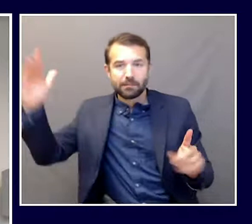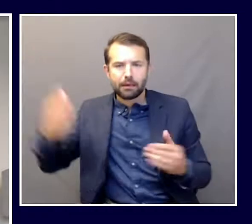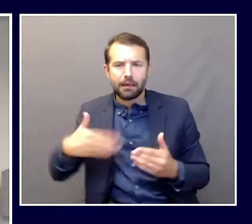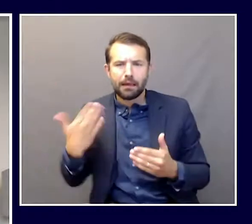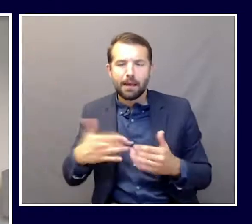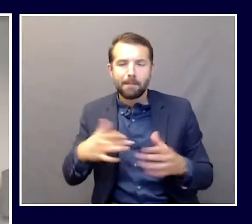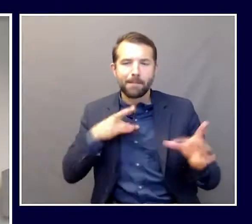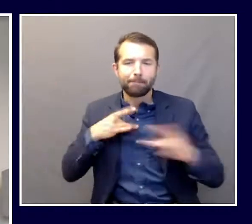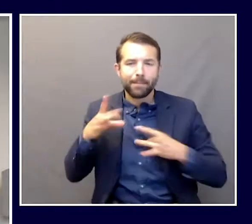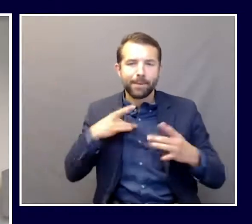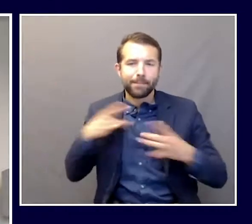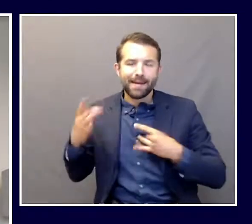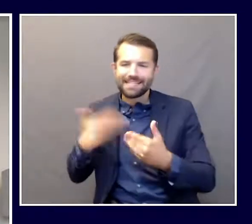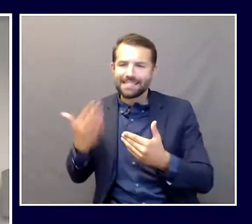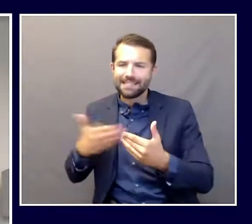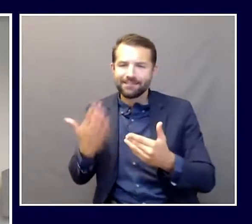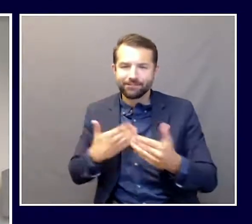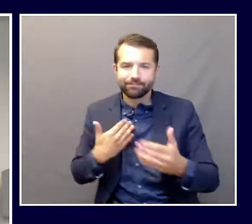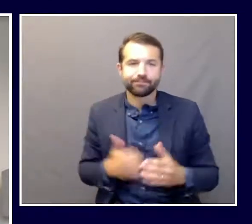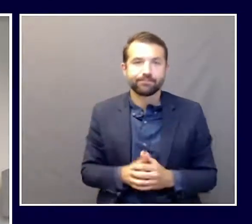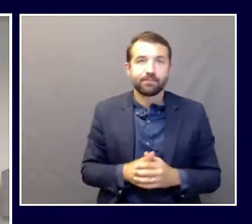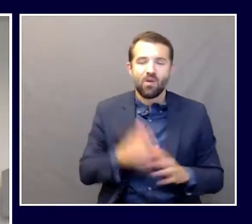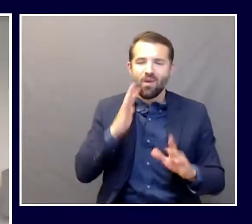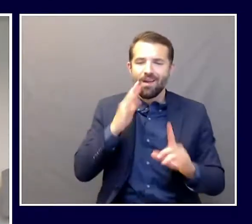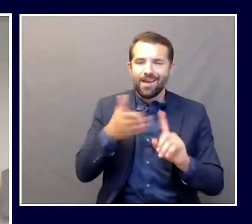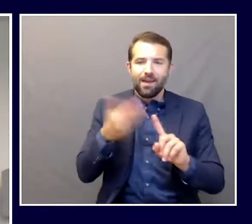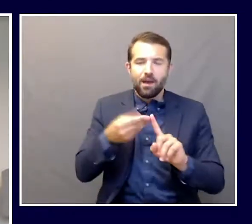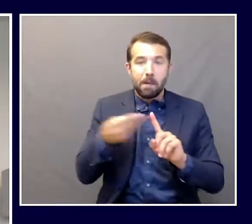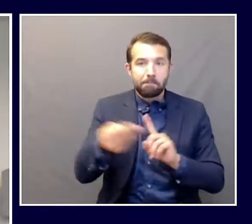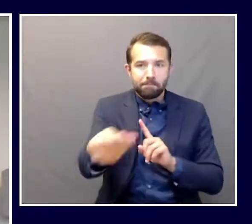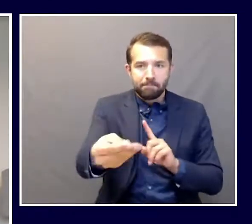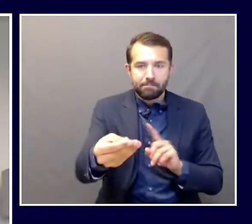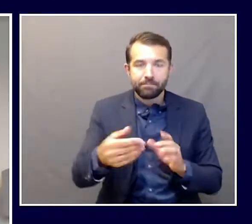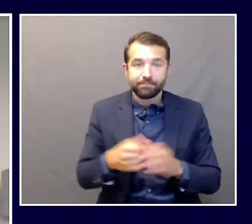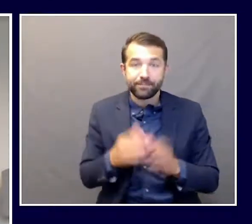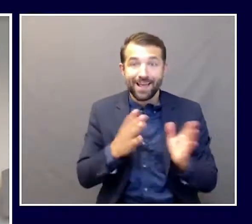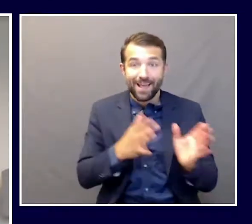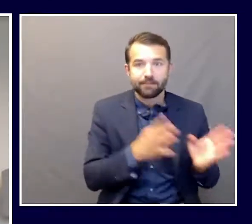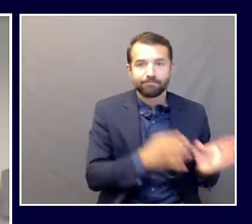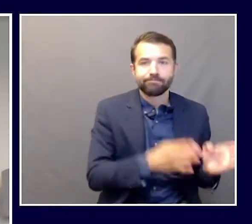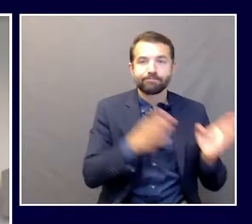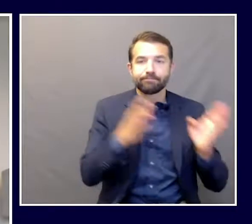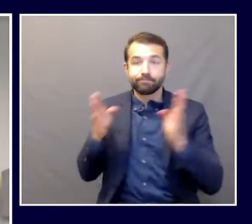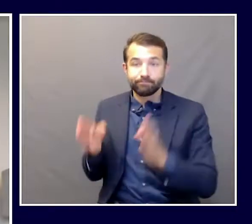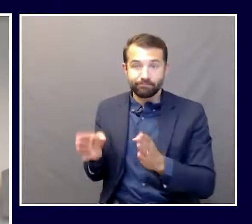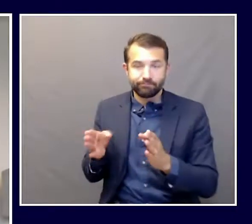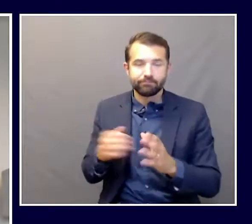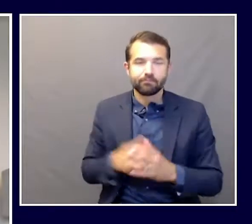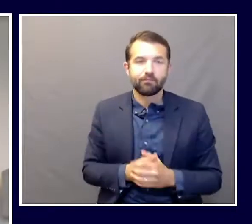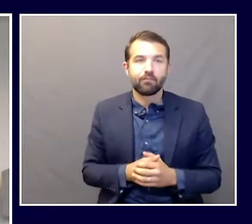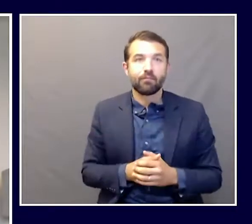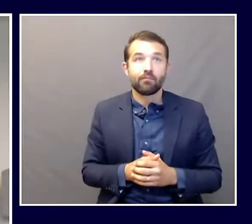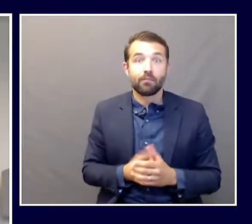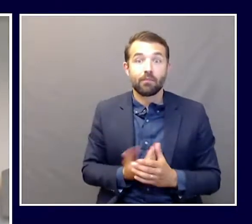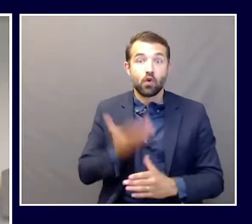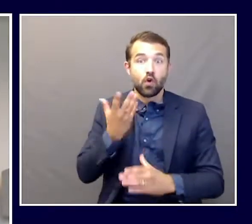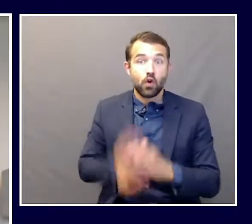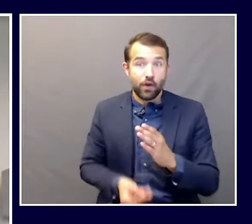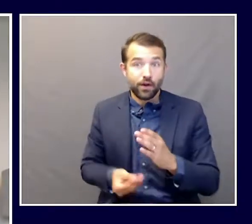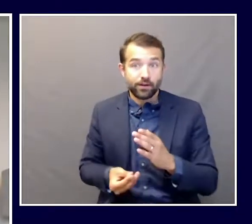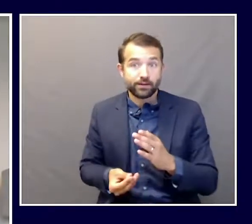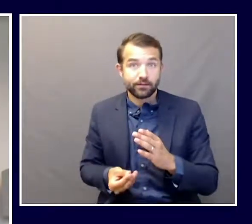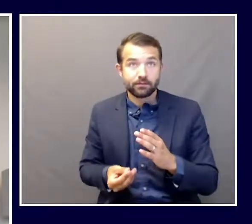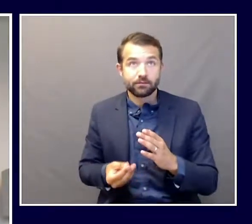more severe illness, particularly in younger folks, the data that we have right now suggests that it does increase